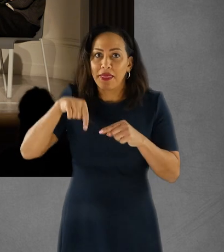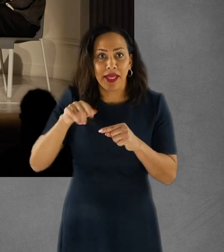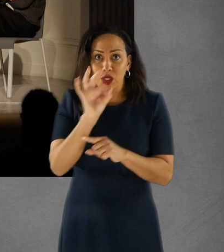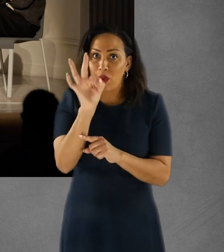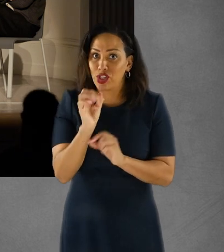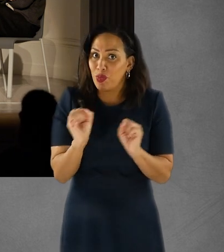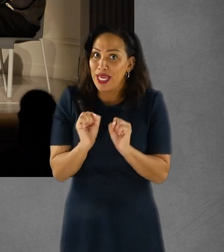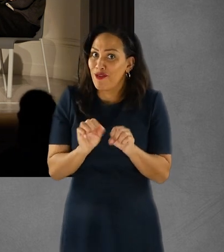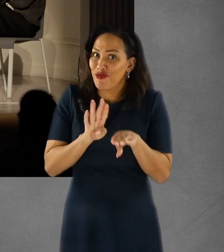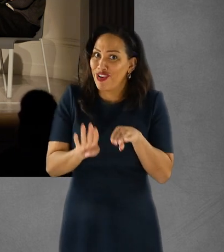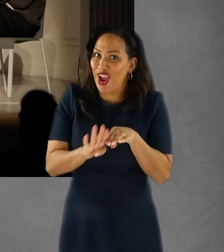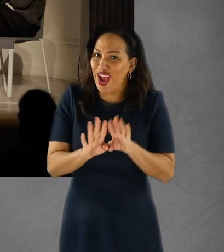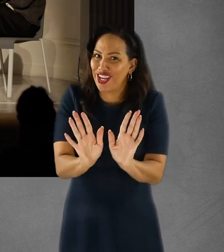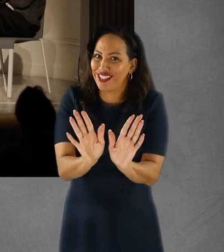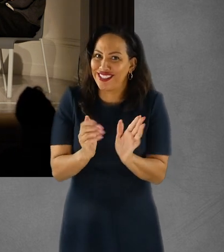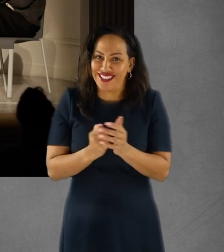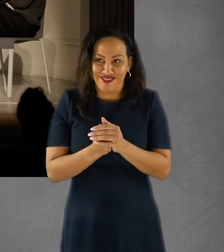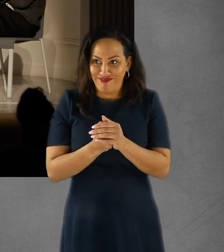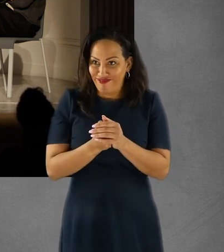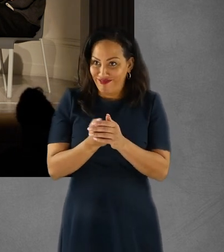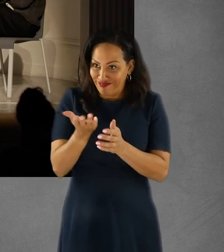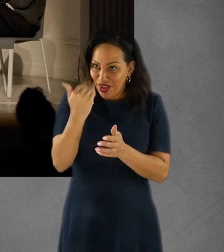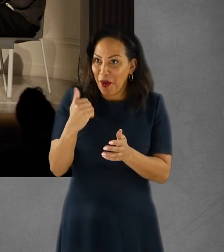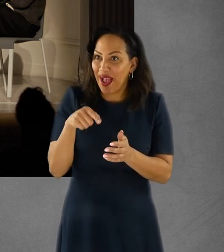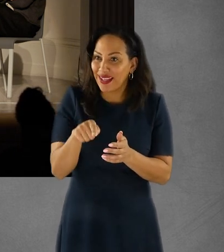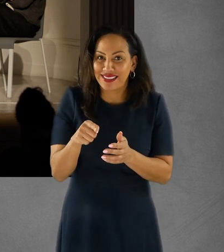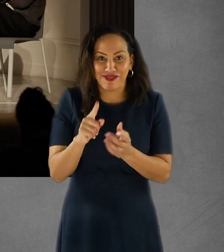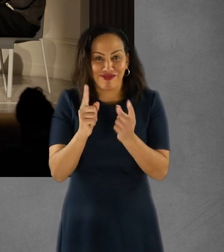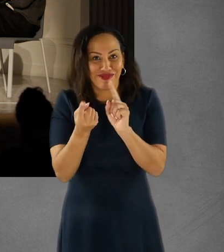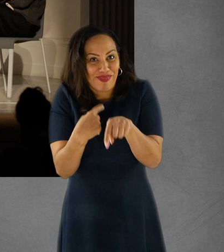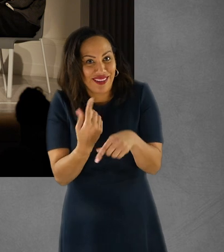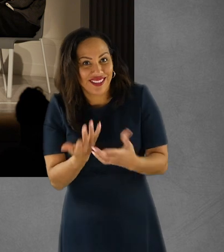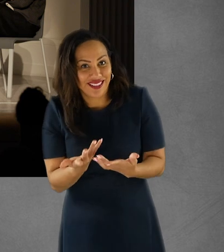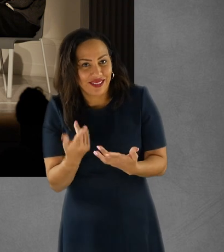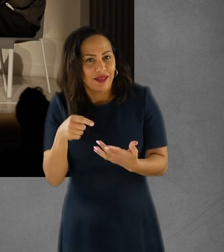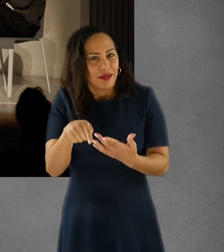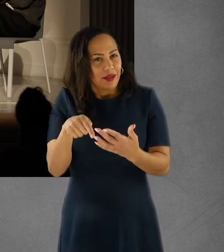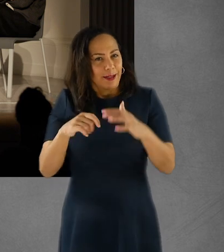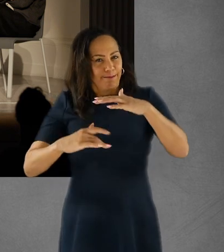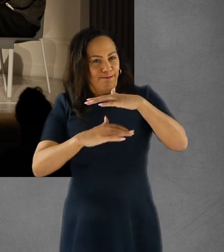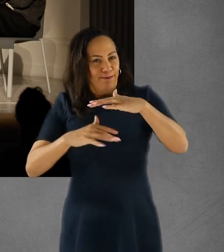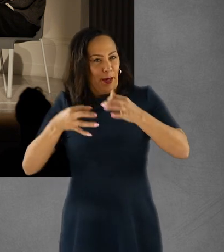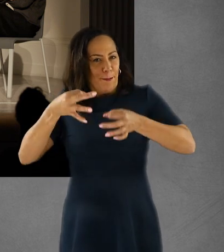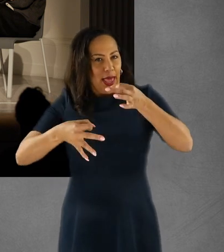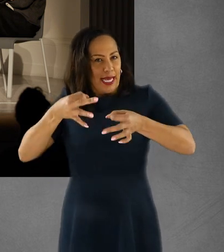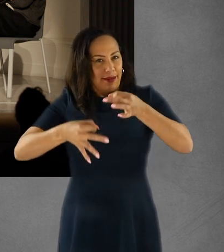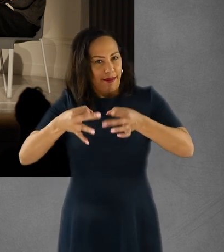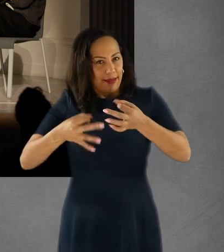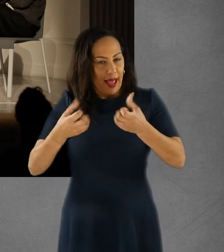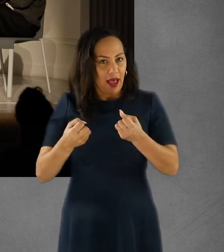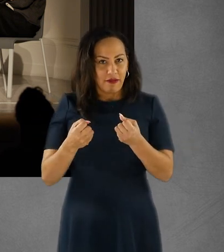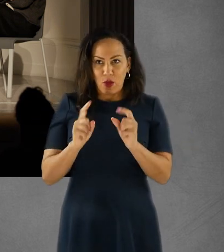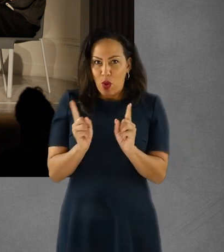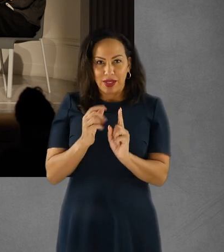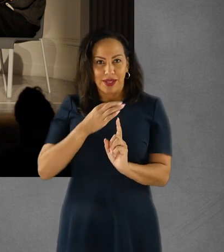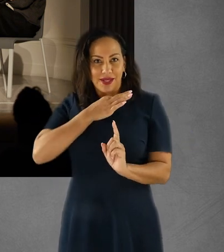like, is there a political project in doing that? Like, what is at stake now in reconnecting with this infinite complexity and